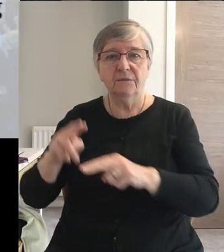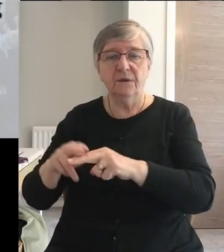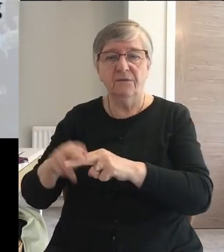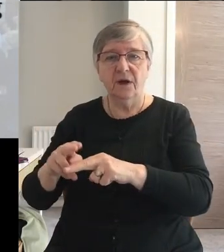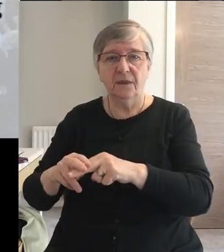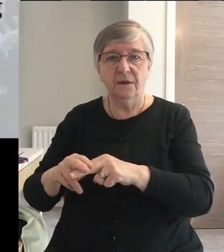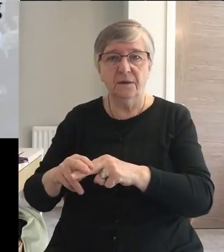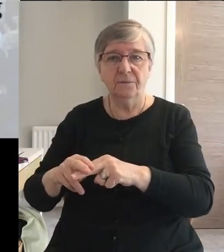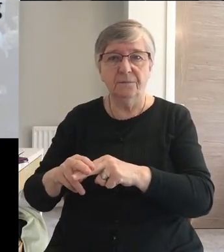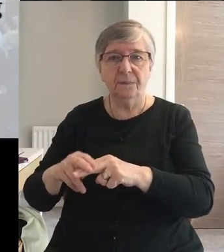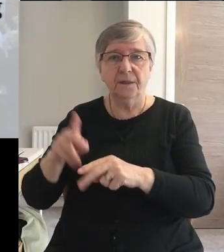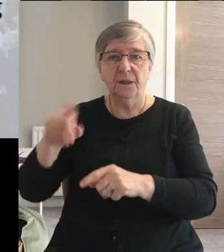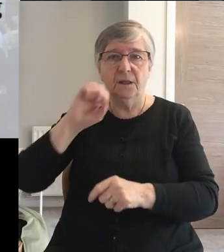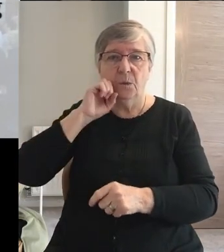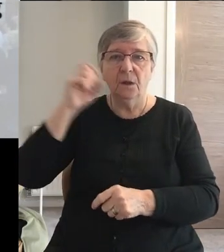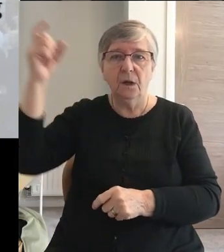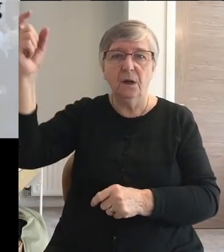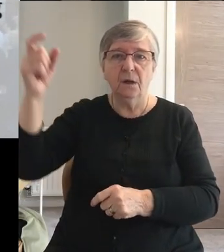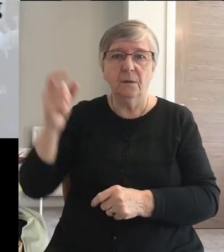hand.